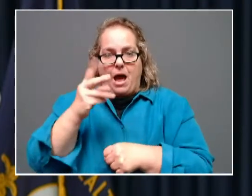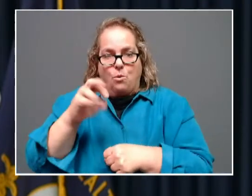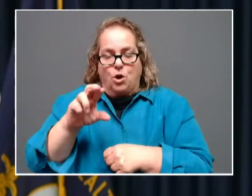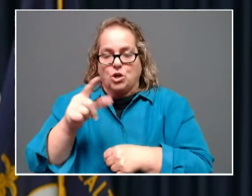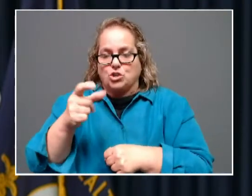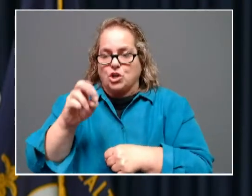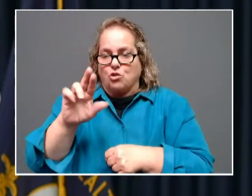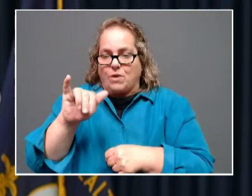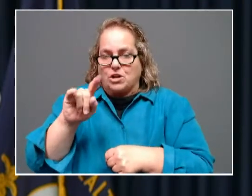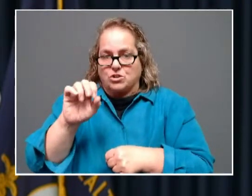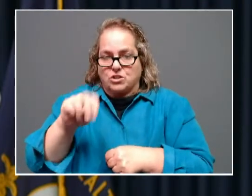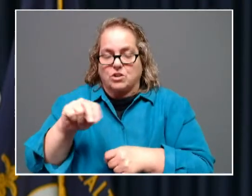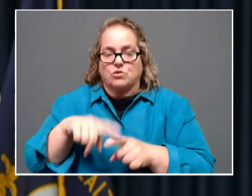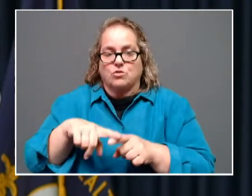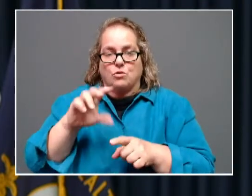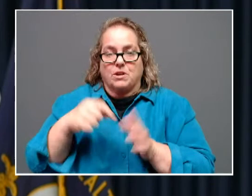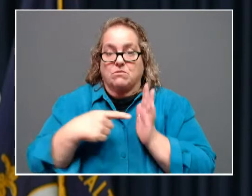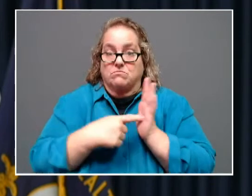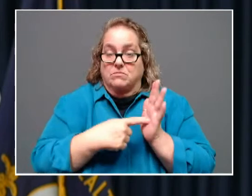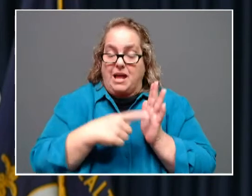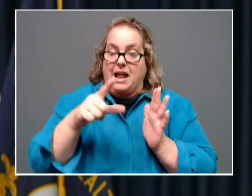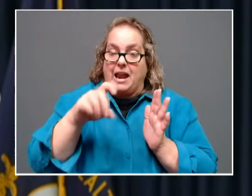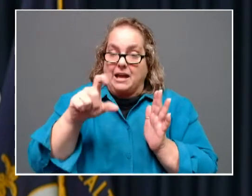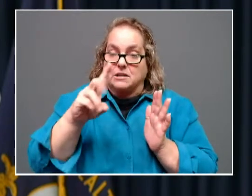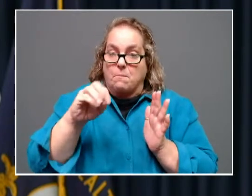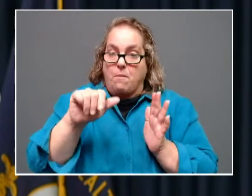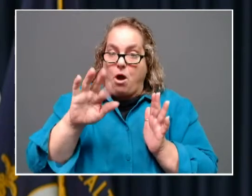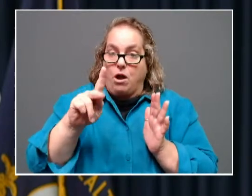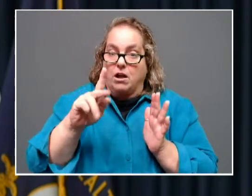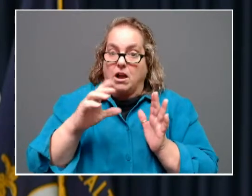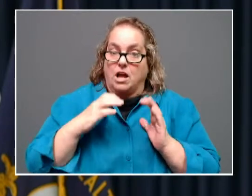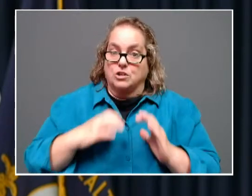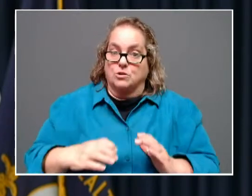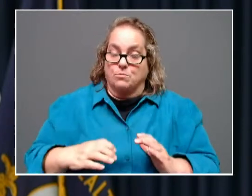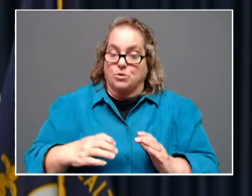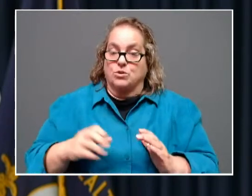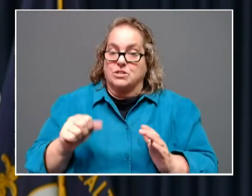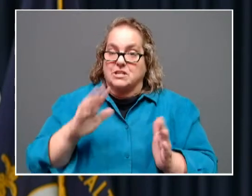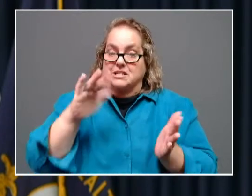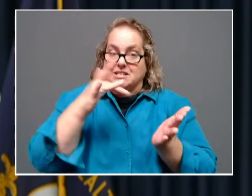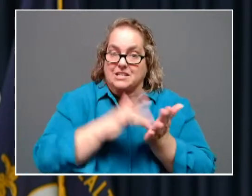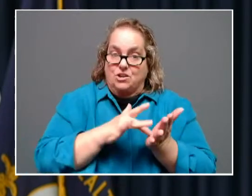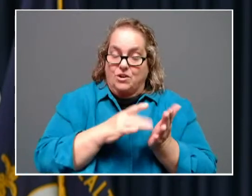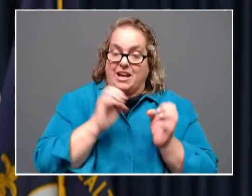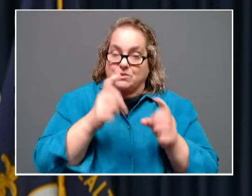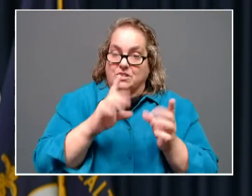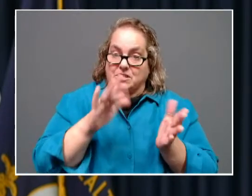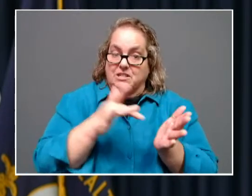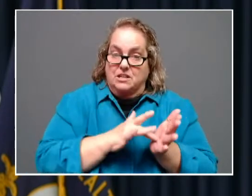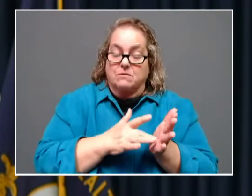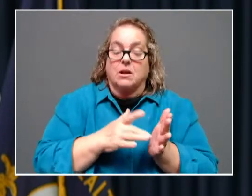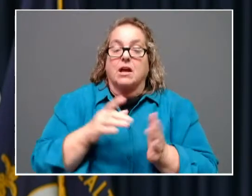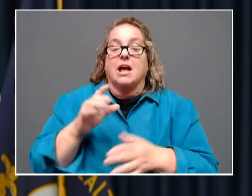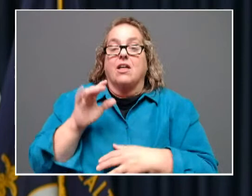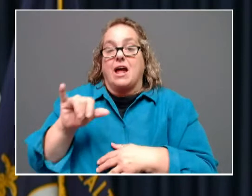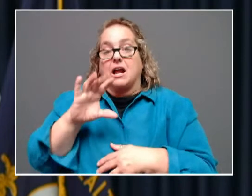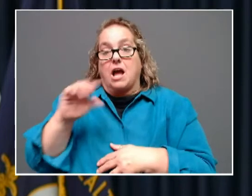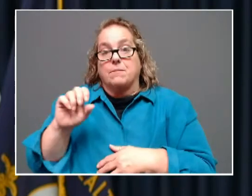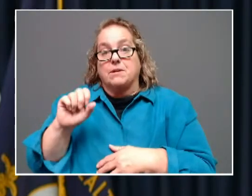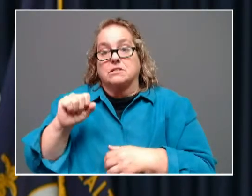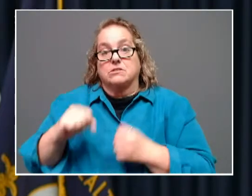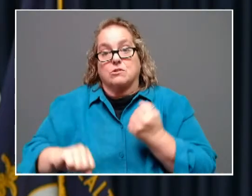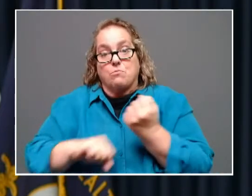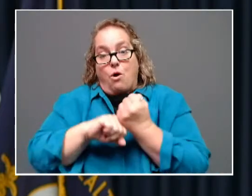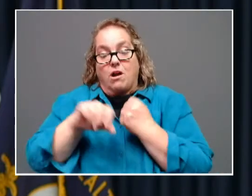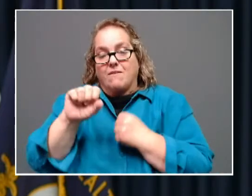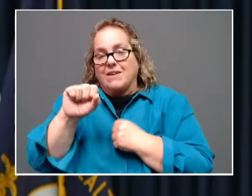at Lexmark's Customer Engagement Center, and that's going to build on the company's support of STEM education opportunities that can be taken